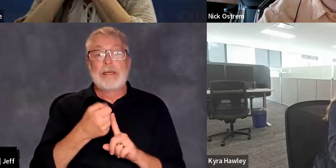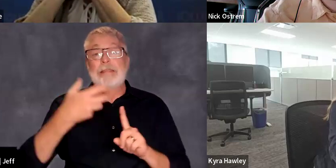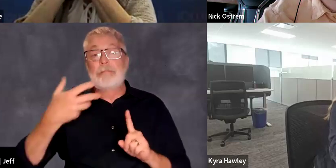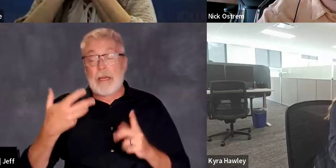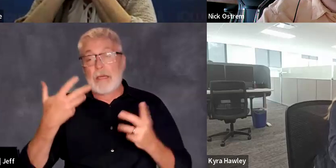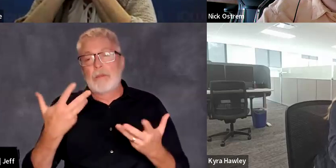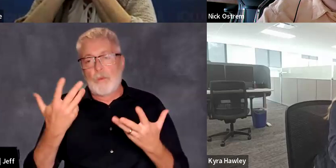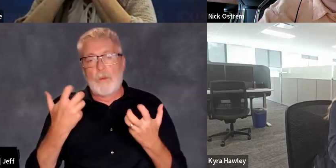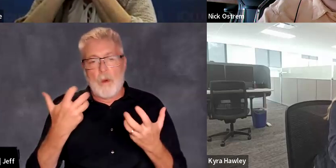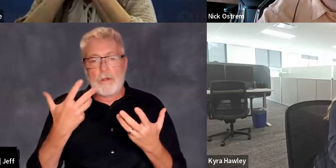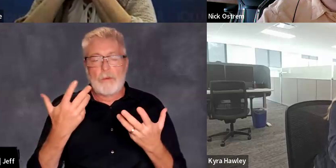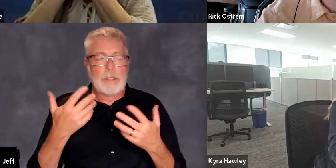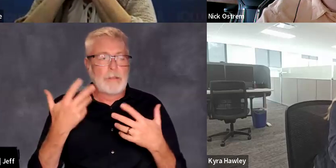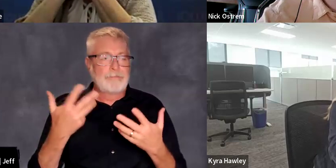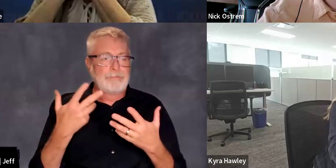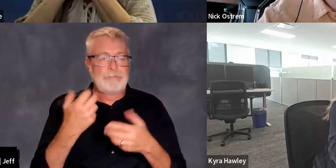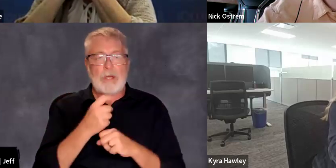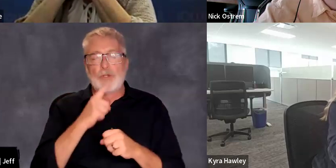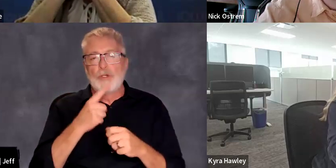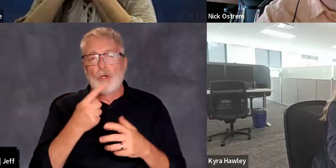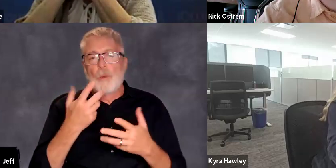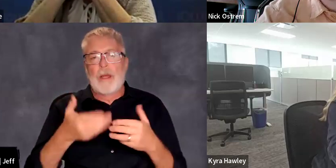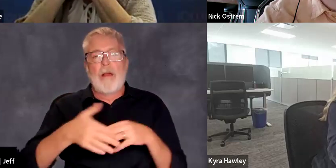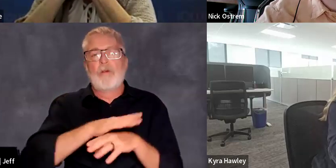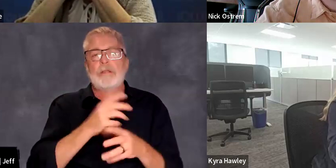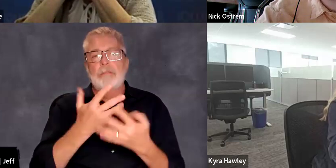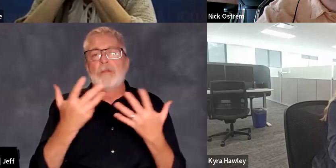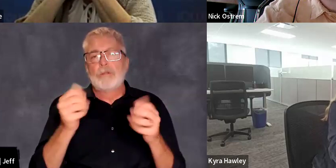make sure that we can cover as many bases as possible.